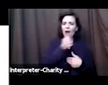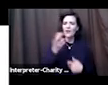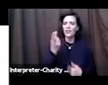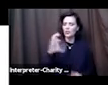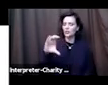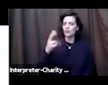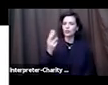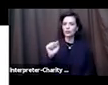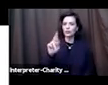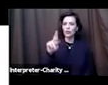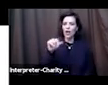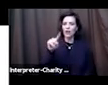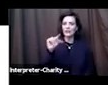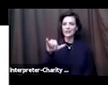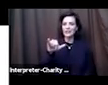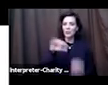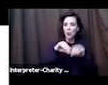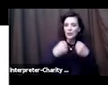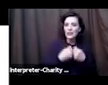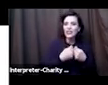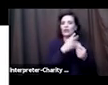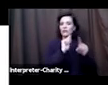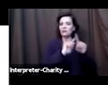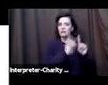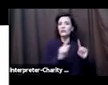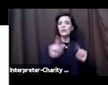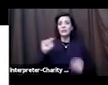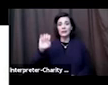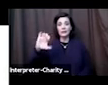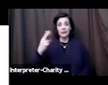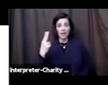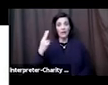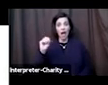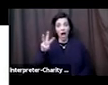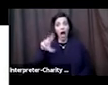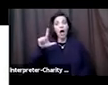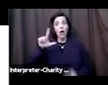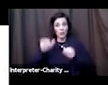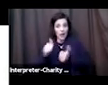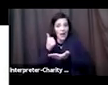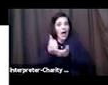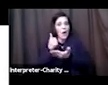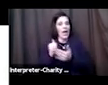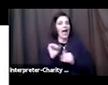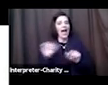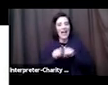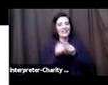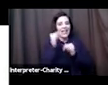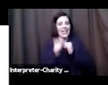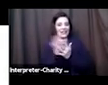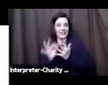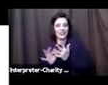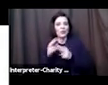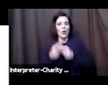little granting program at Tekl where we can help out a little bit as a last resort, and that's the Virginia del